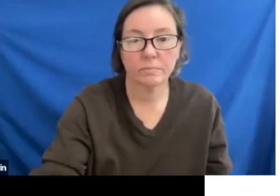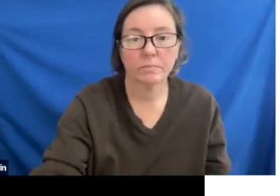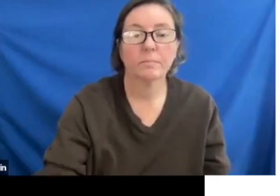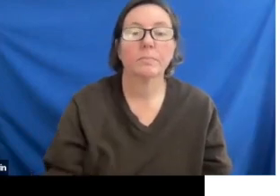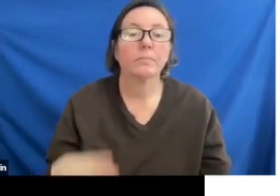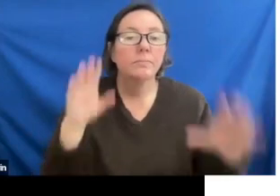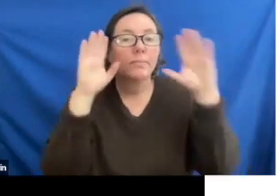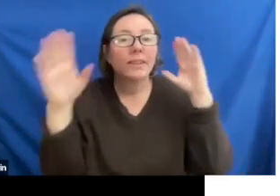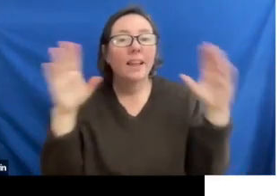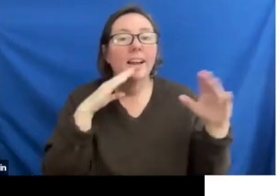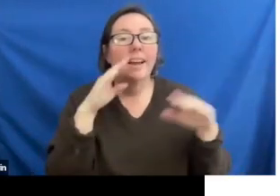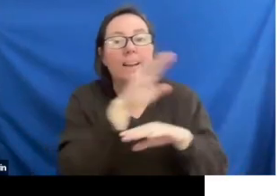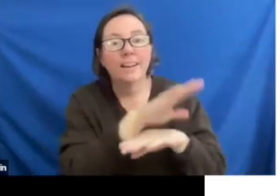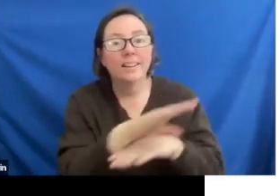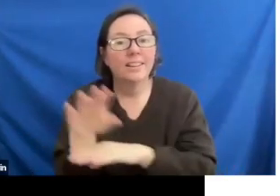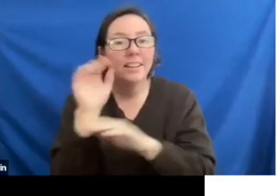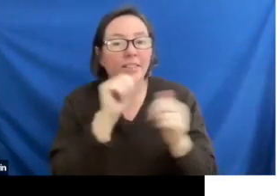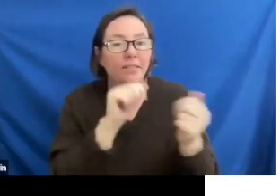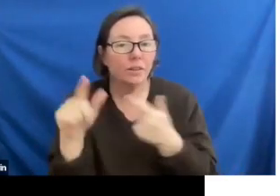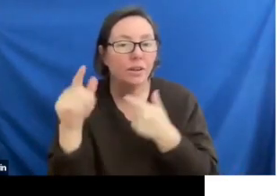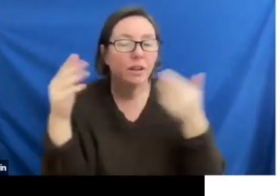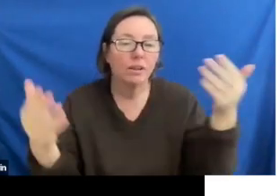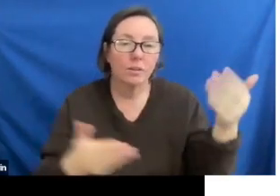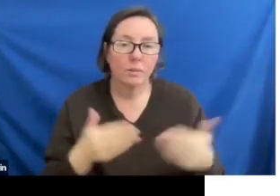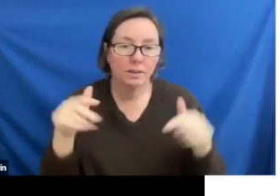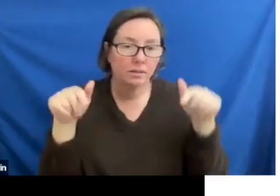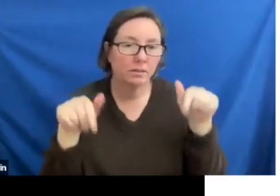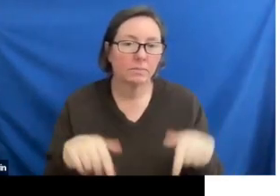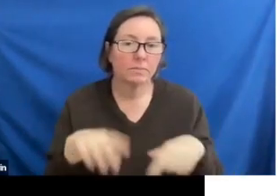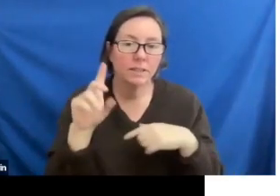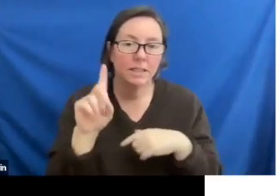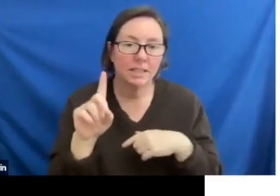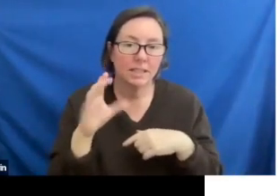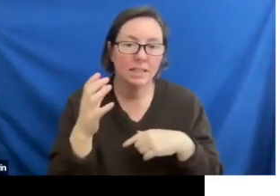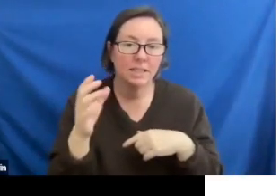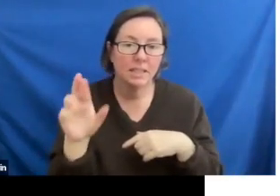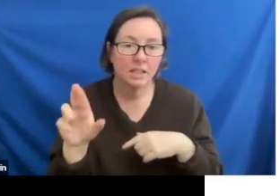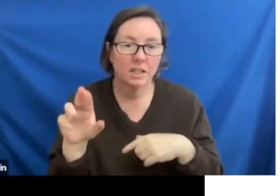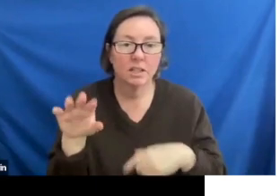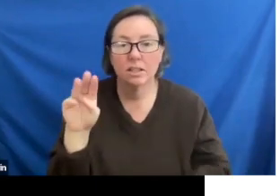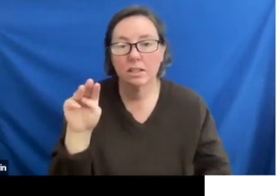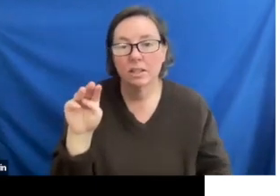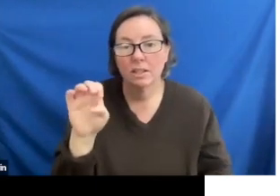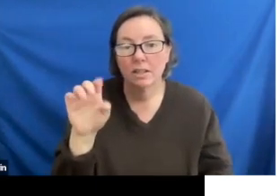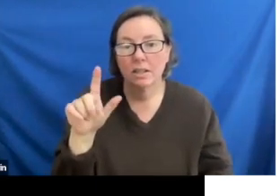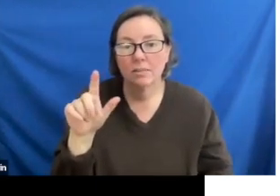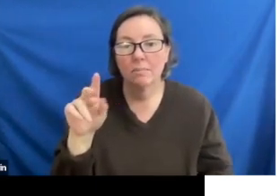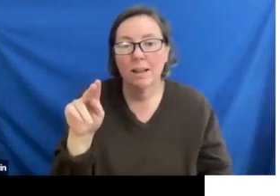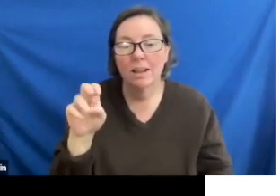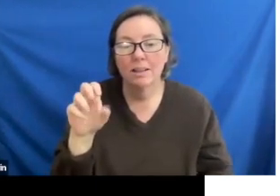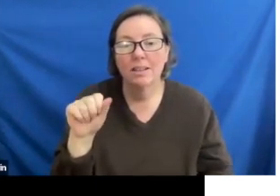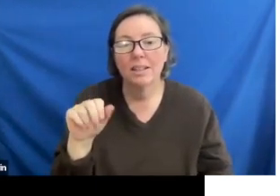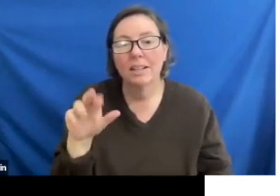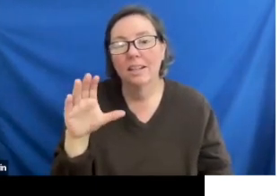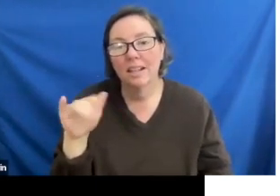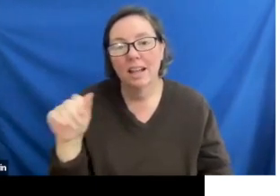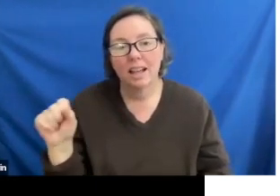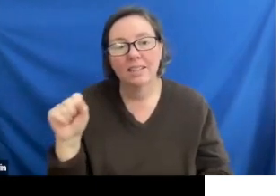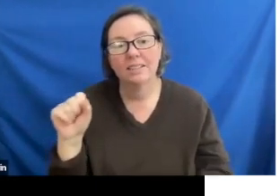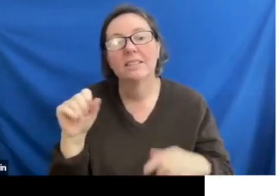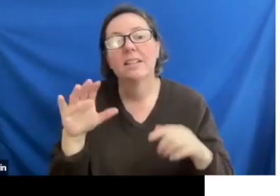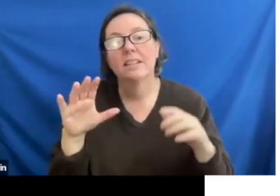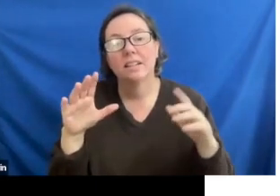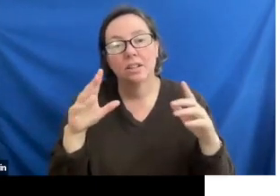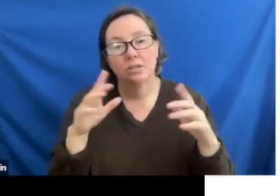Good evening, everyone, and welcome to DCR's Melnea ACAS Recreation Complex Capital Improvements